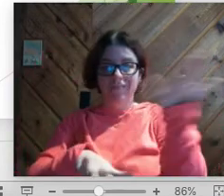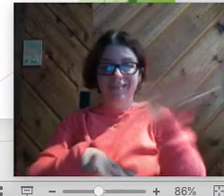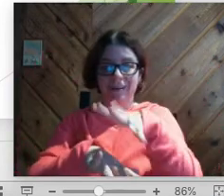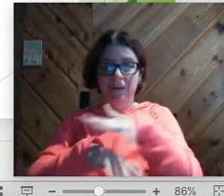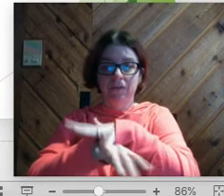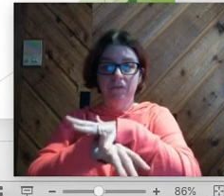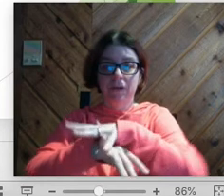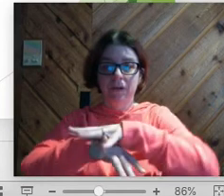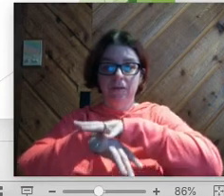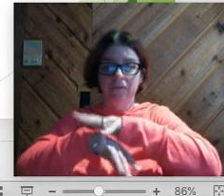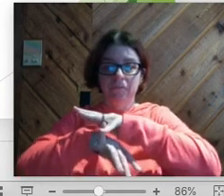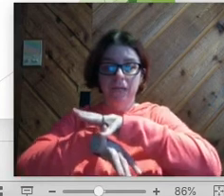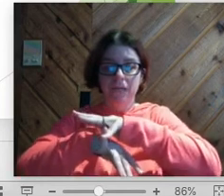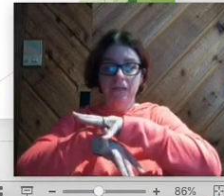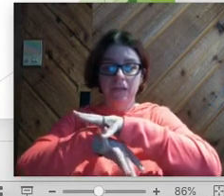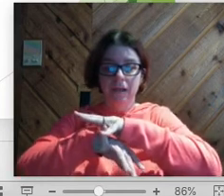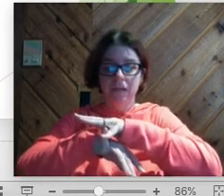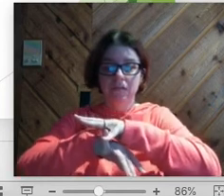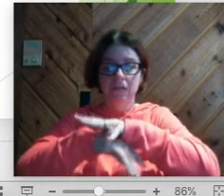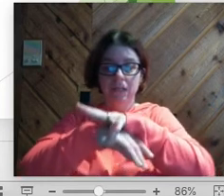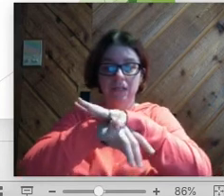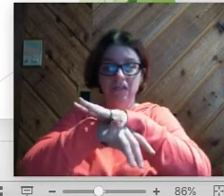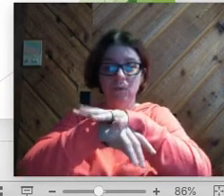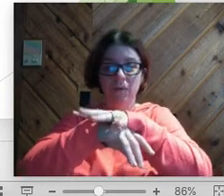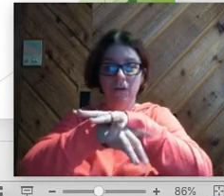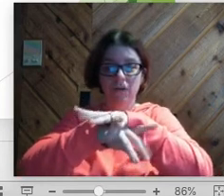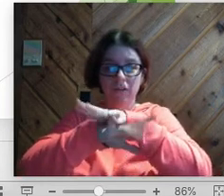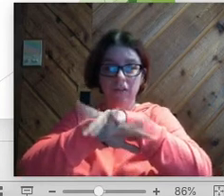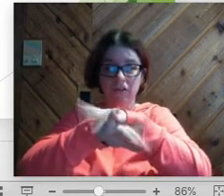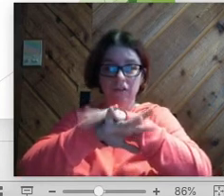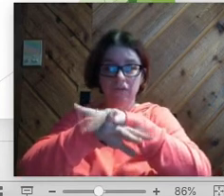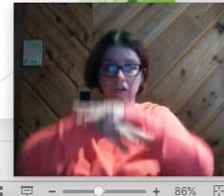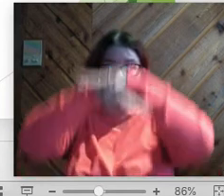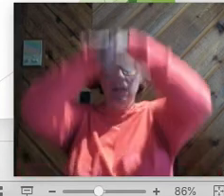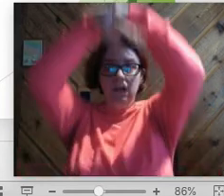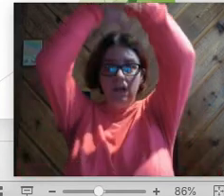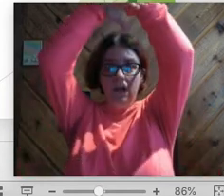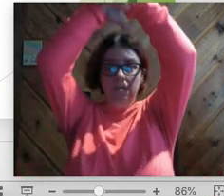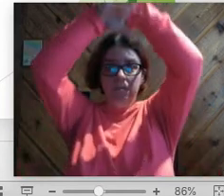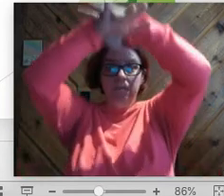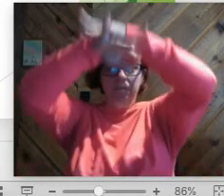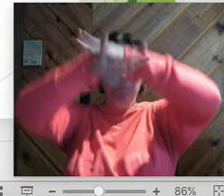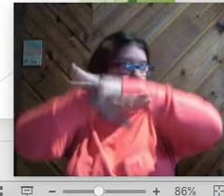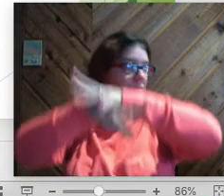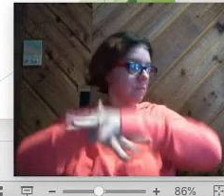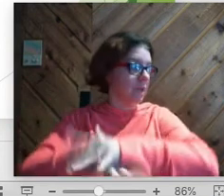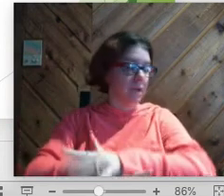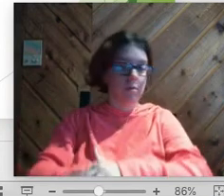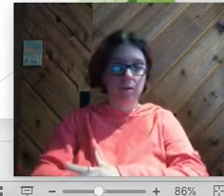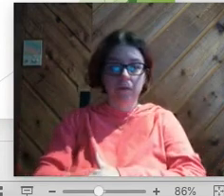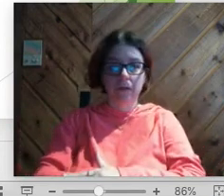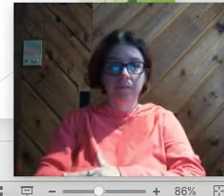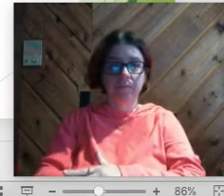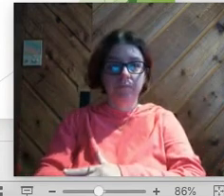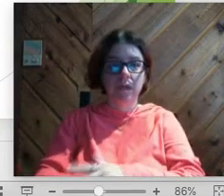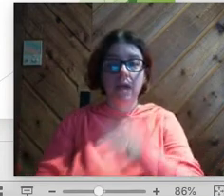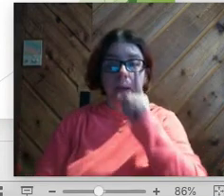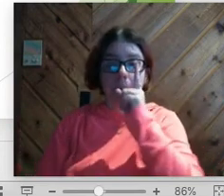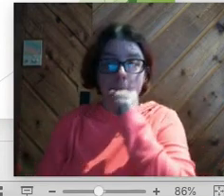down. Dominant over non-dominant. Pinkies connect. Like it's two eyeballs, and here's his fingers. Up. And it comes all the way